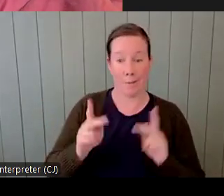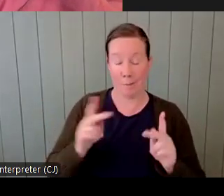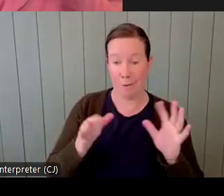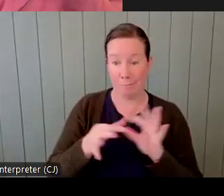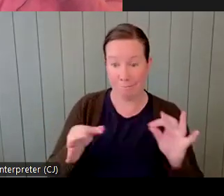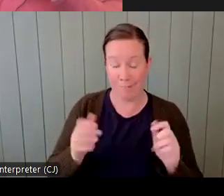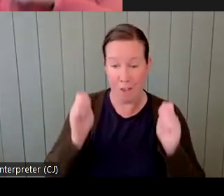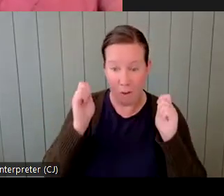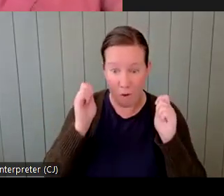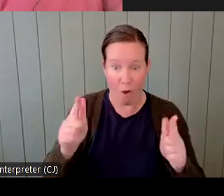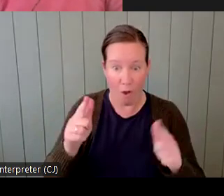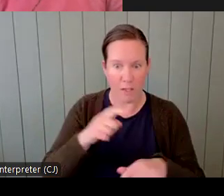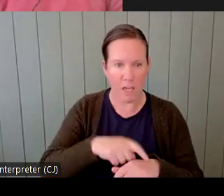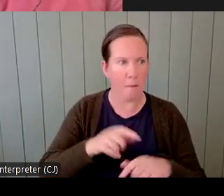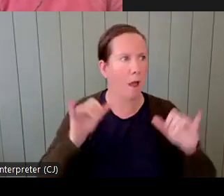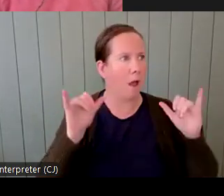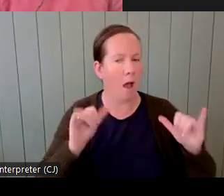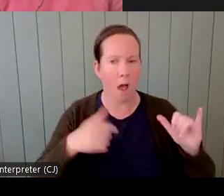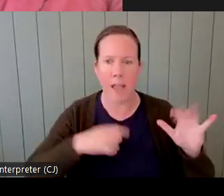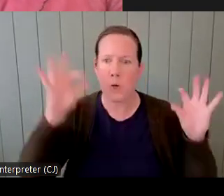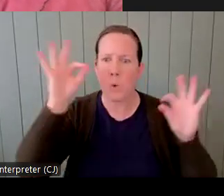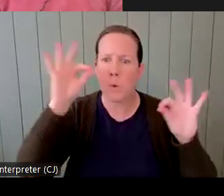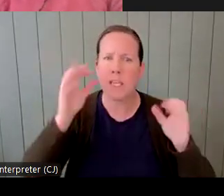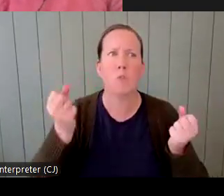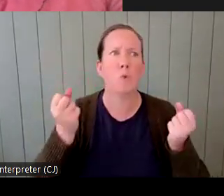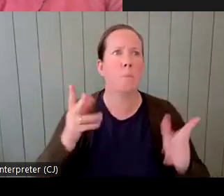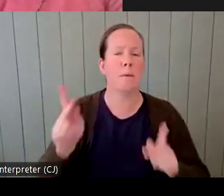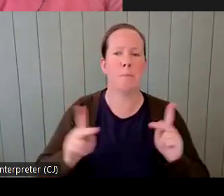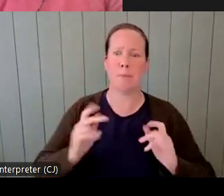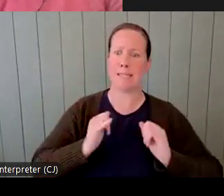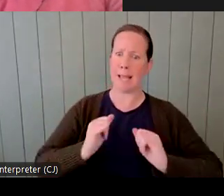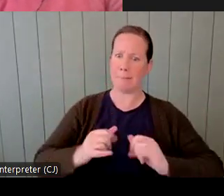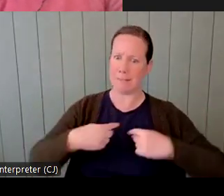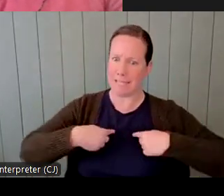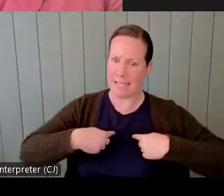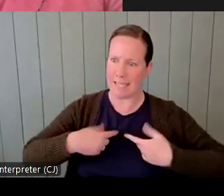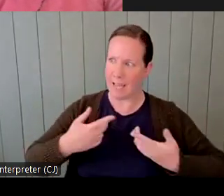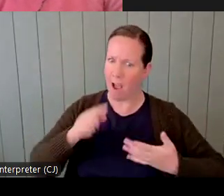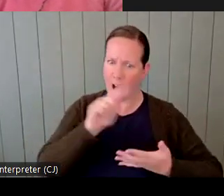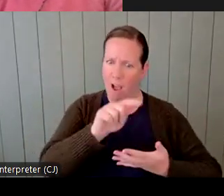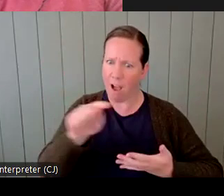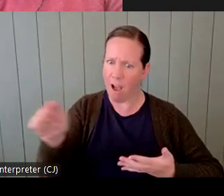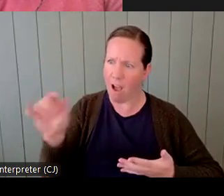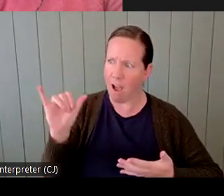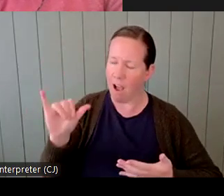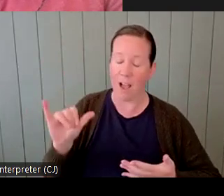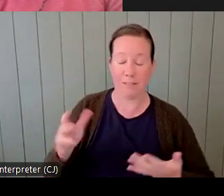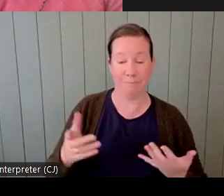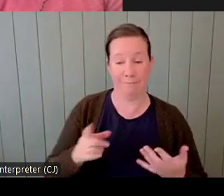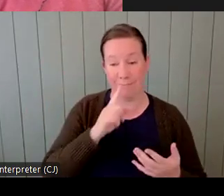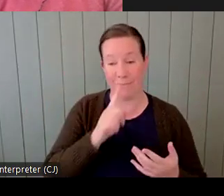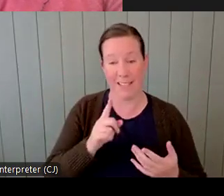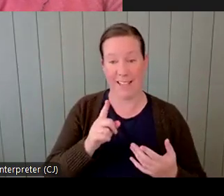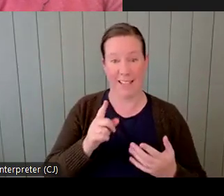same space. So that is really important, because entrepreneurship is really a team sport. It is not a